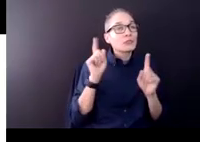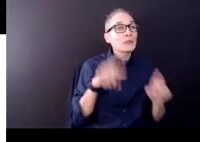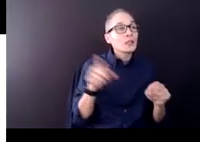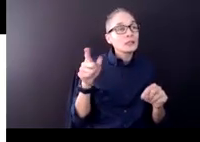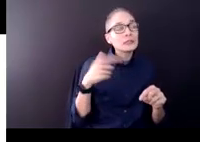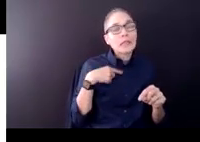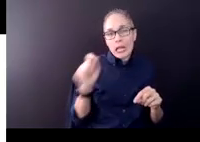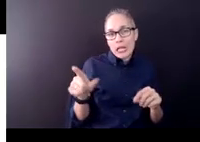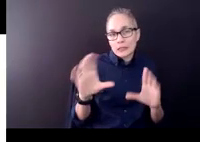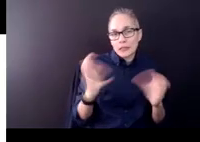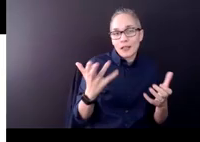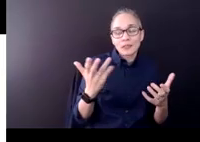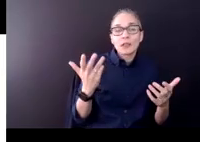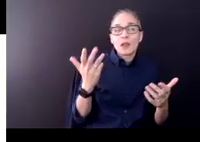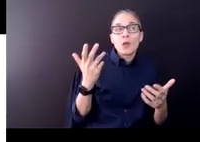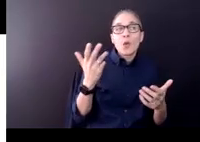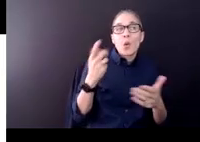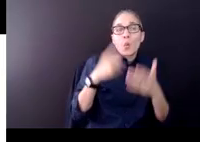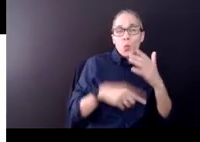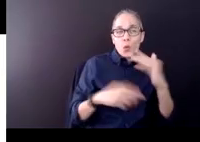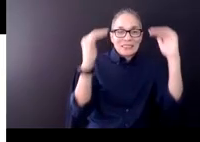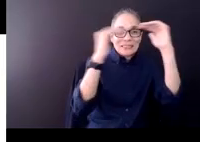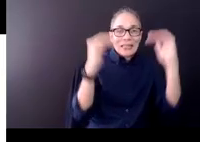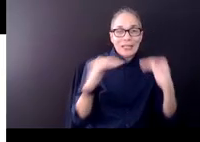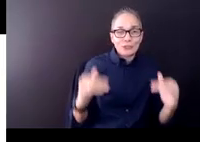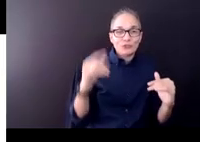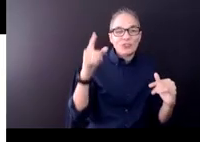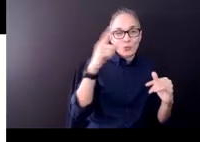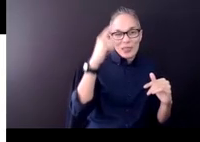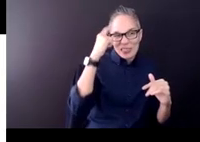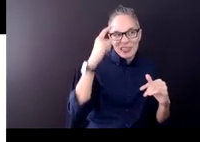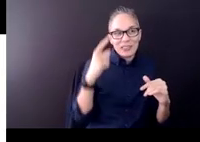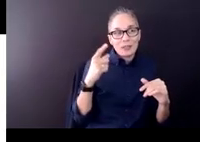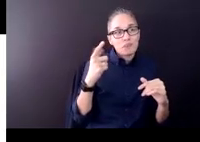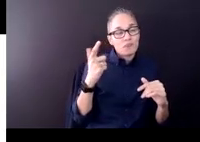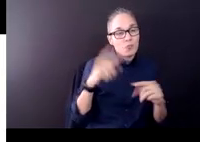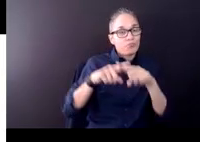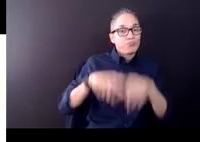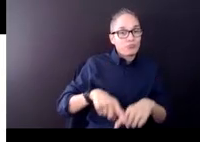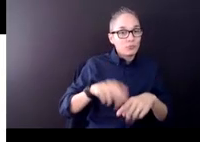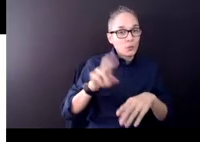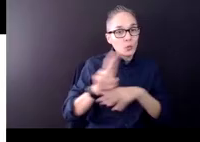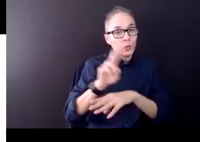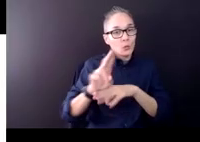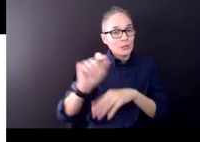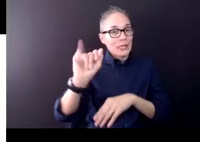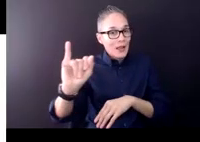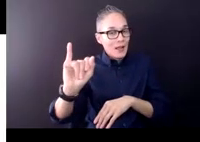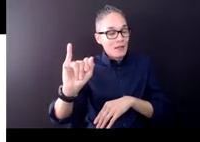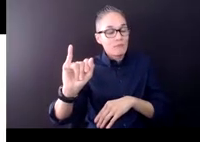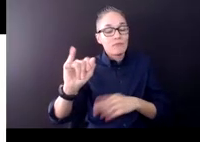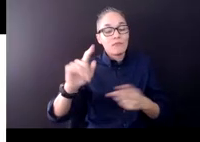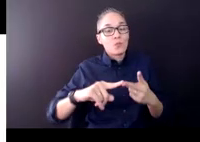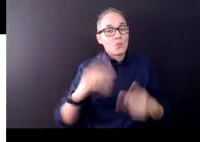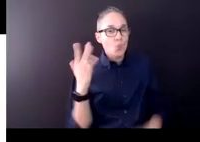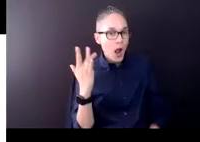ask what stage do you think you would most likely use it and why, for what